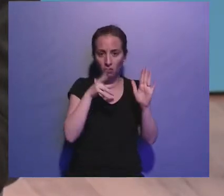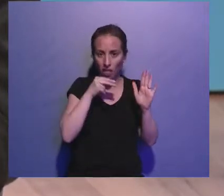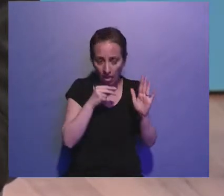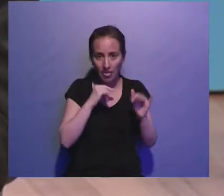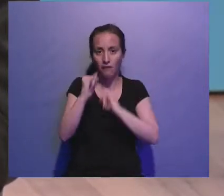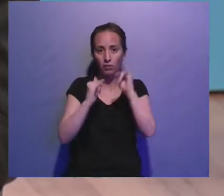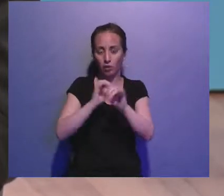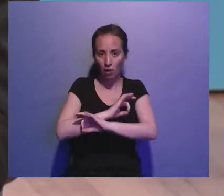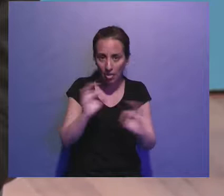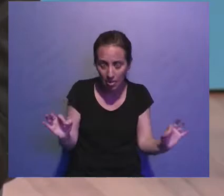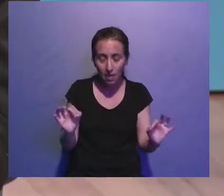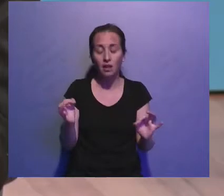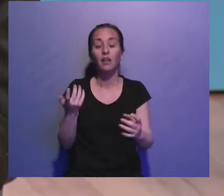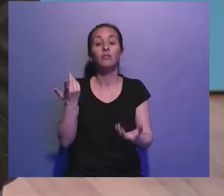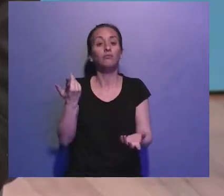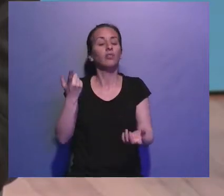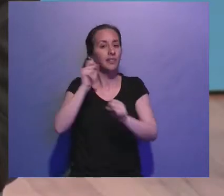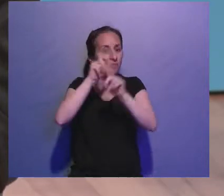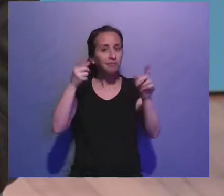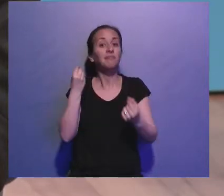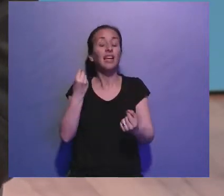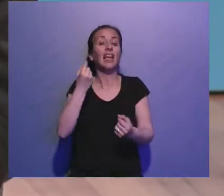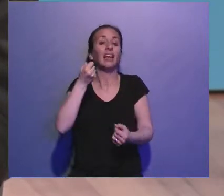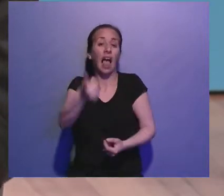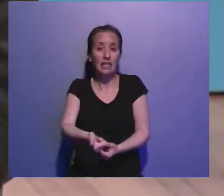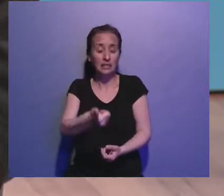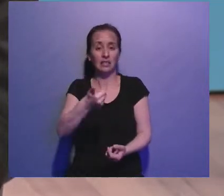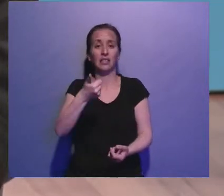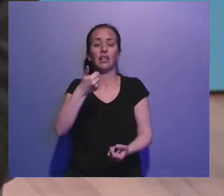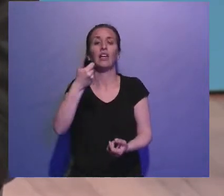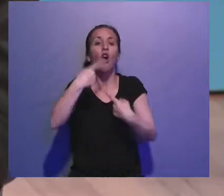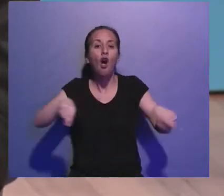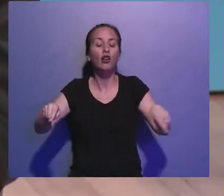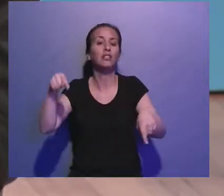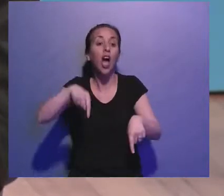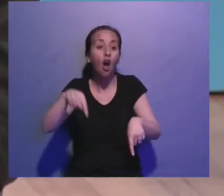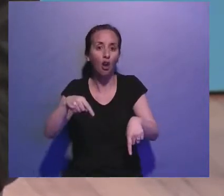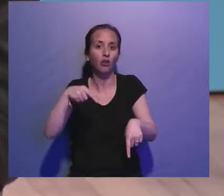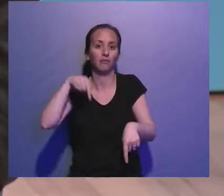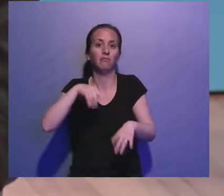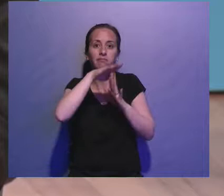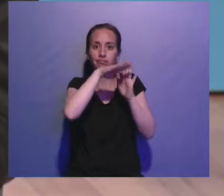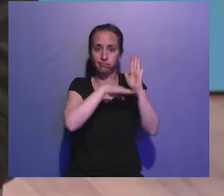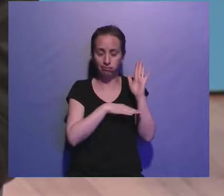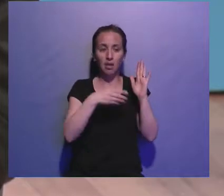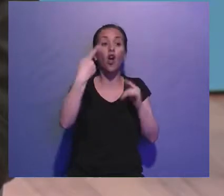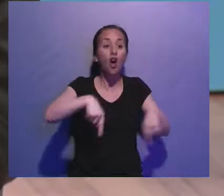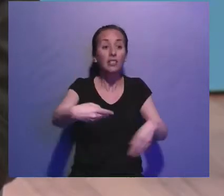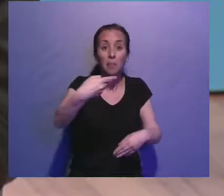that we used to have in our administration. So now